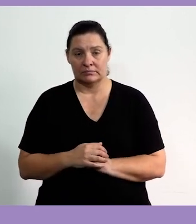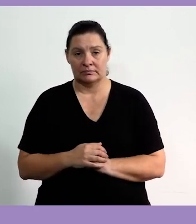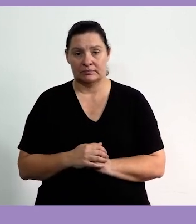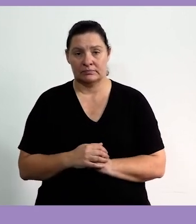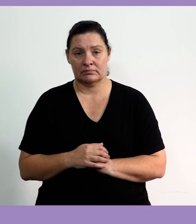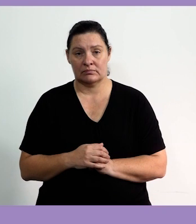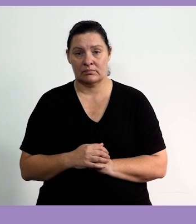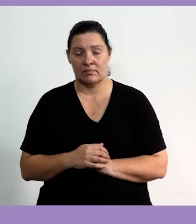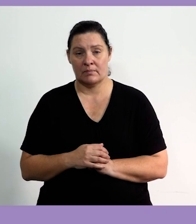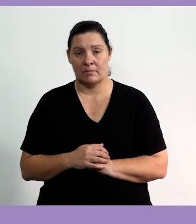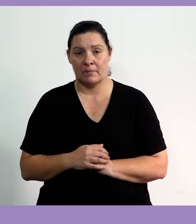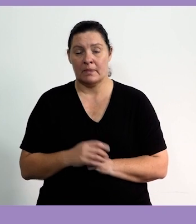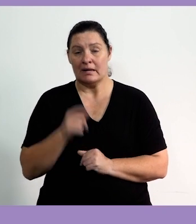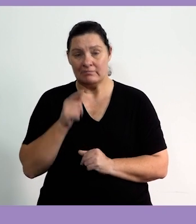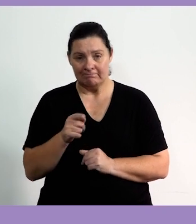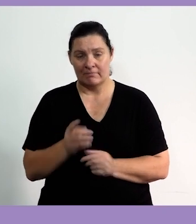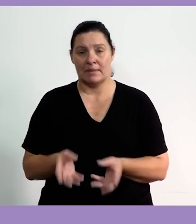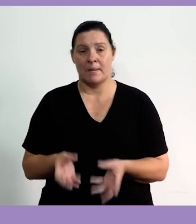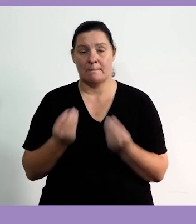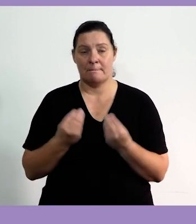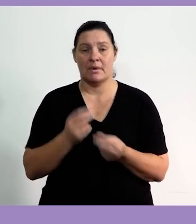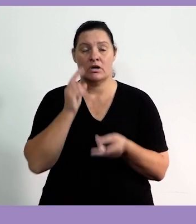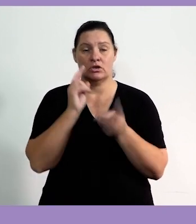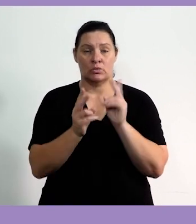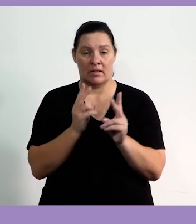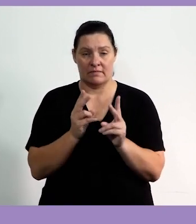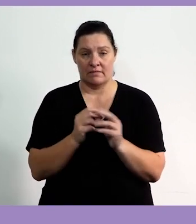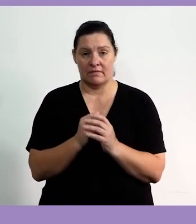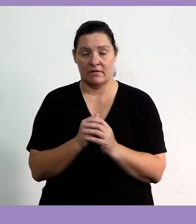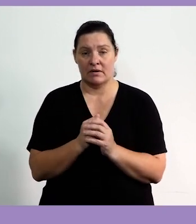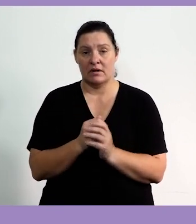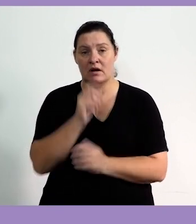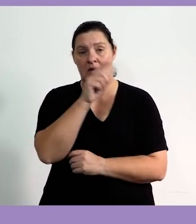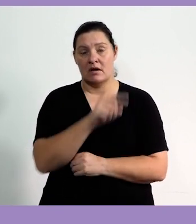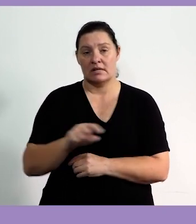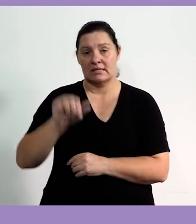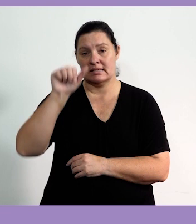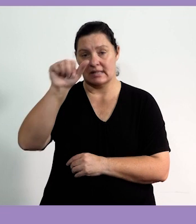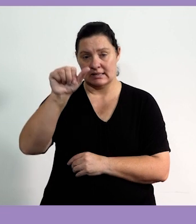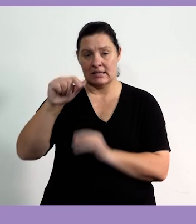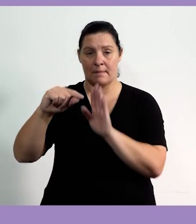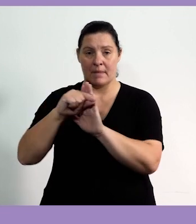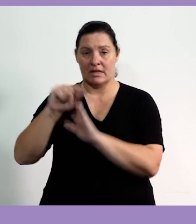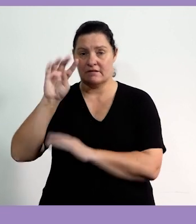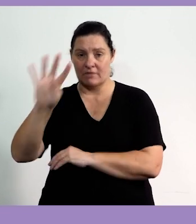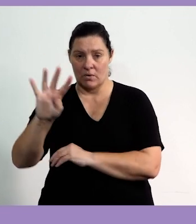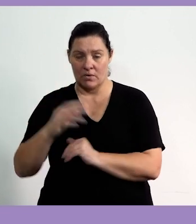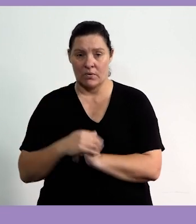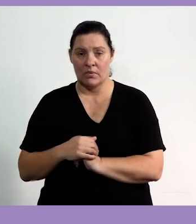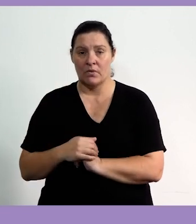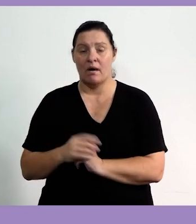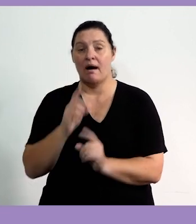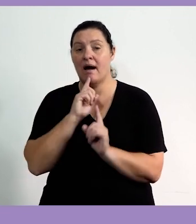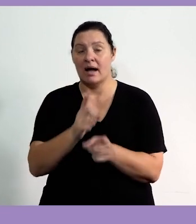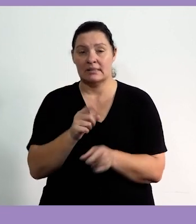4. And then that will give us 12 to the exponent 6